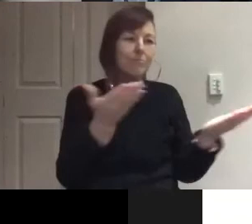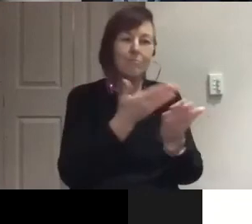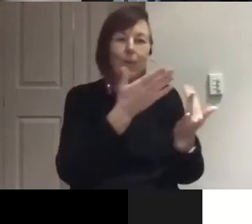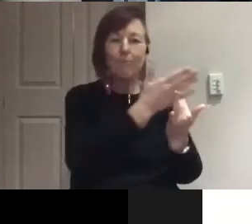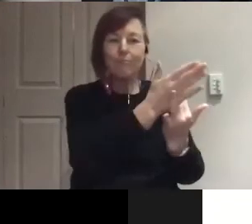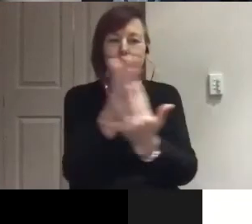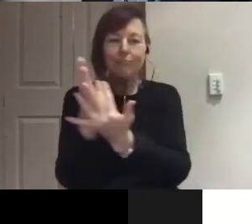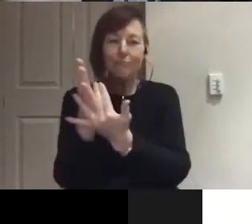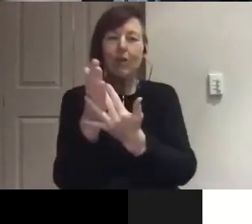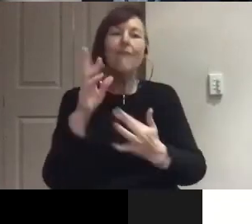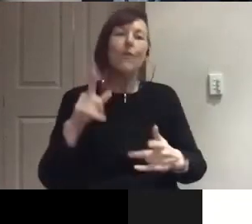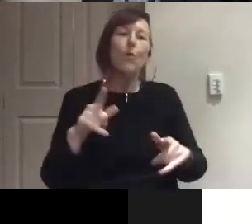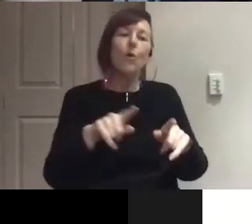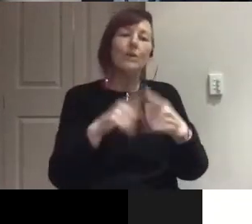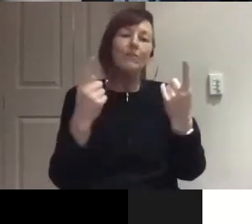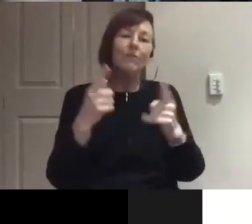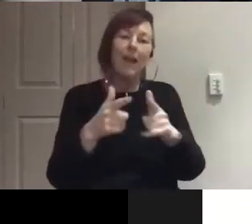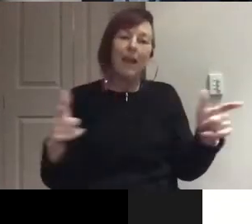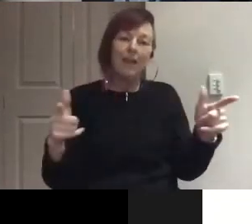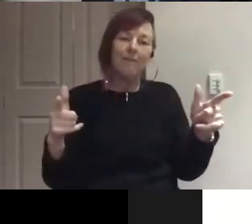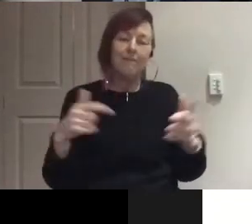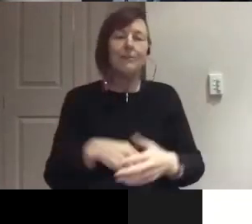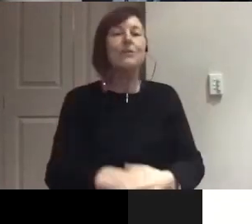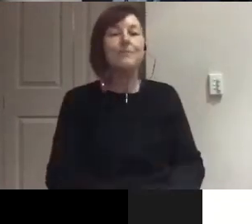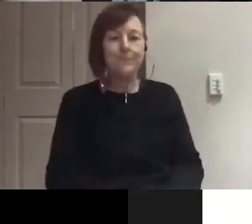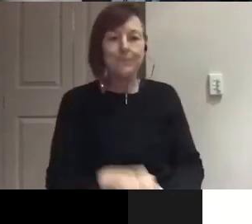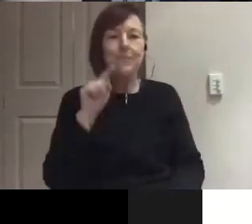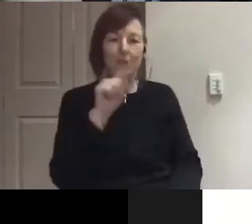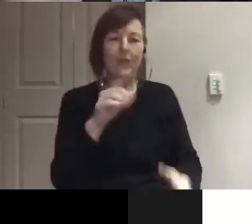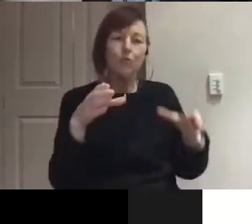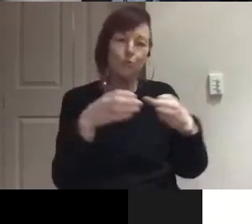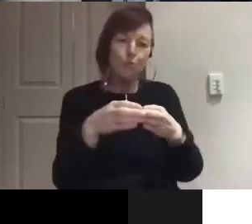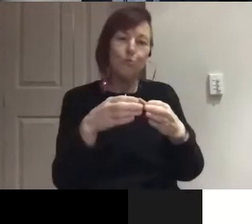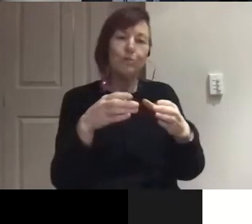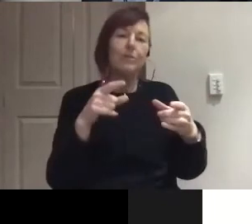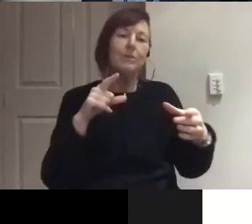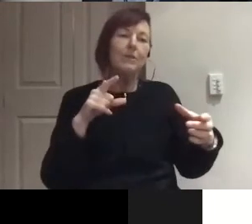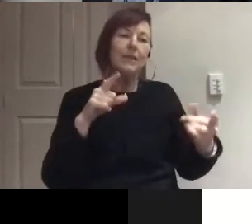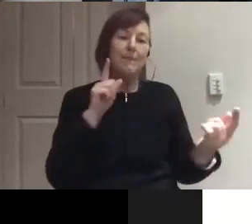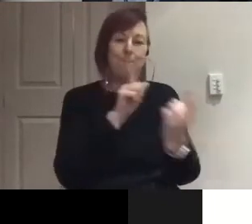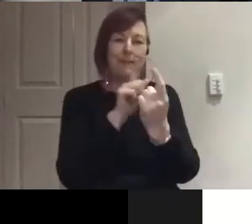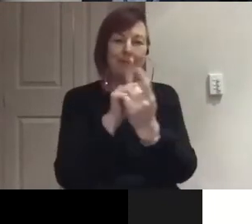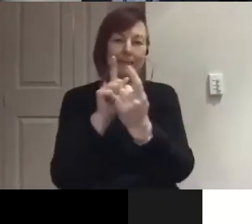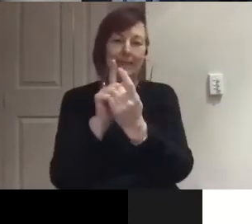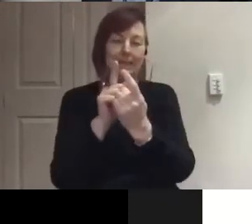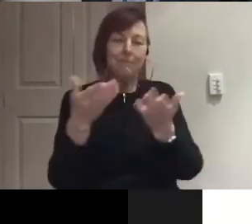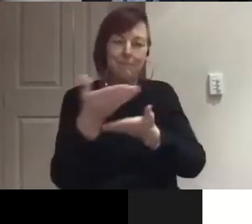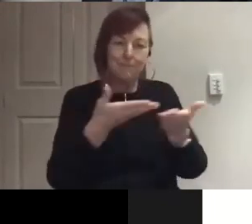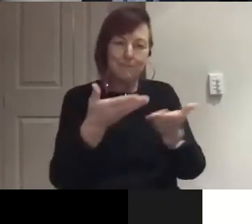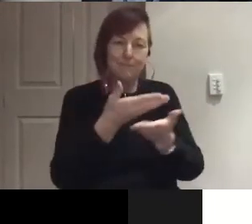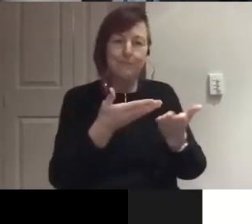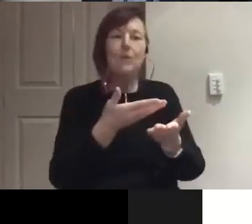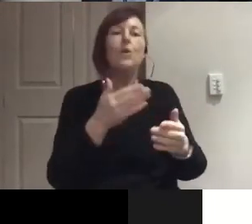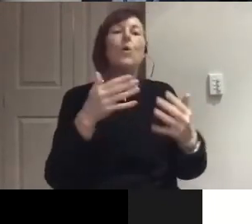people that are meeting daily, a communications and engagement group, and they have people involved from